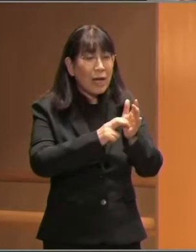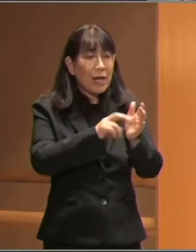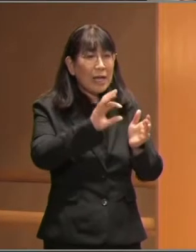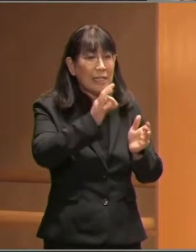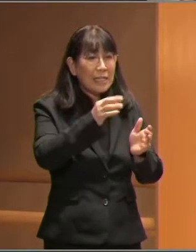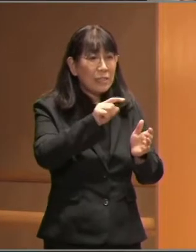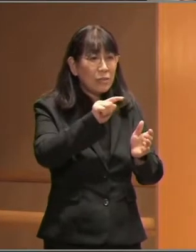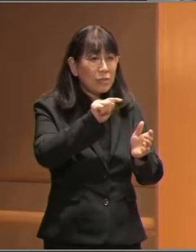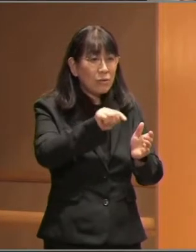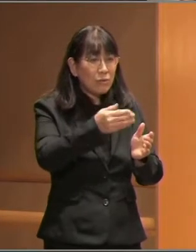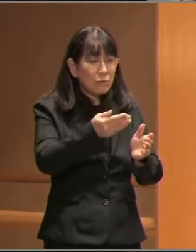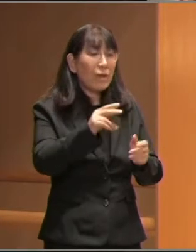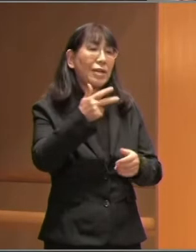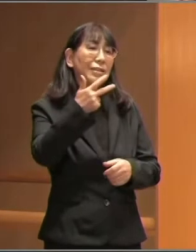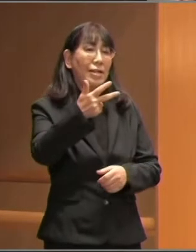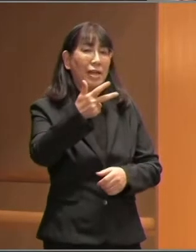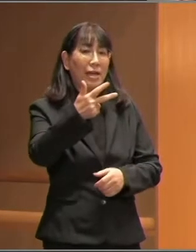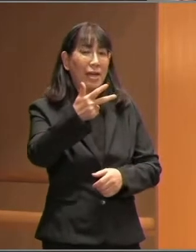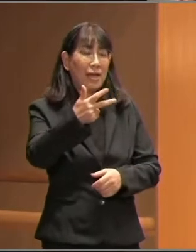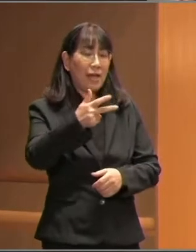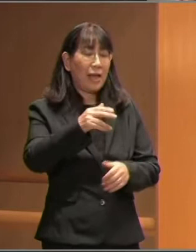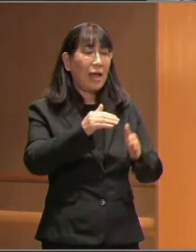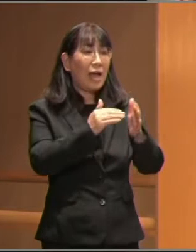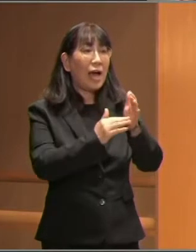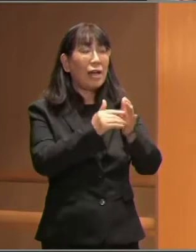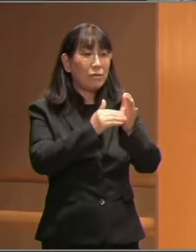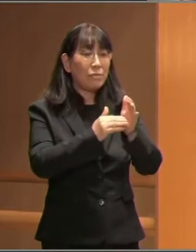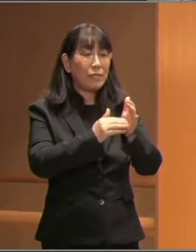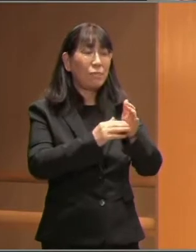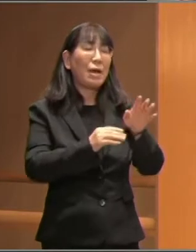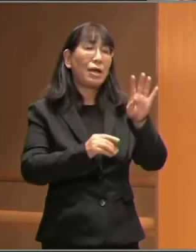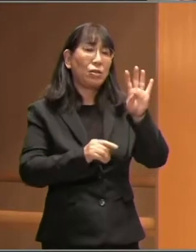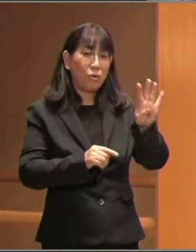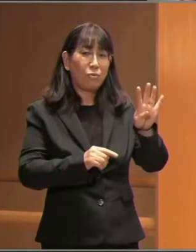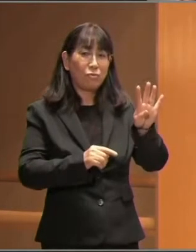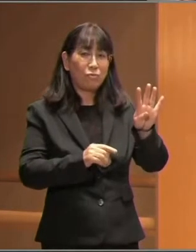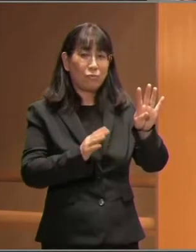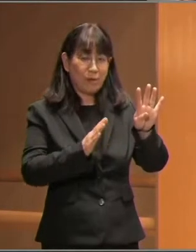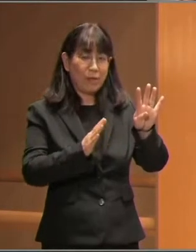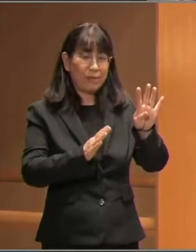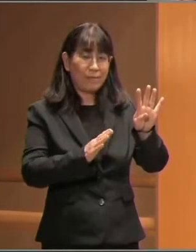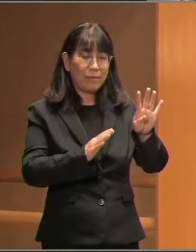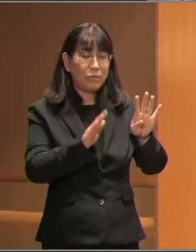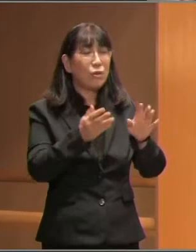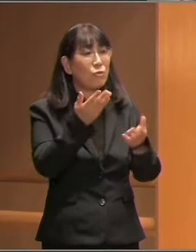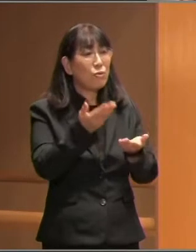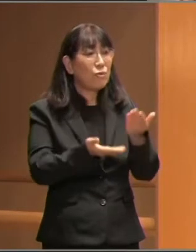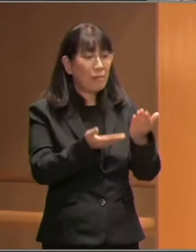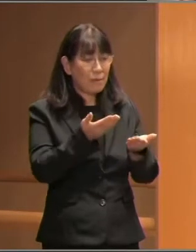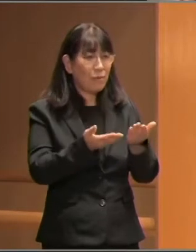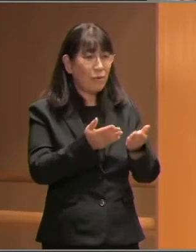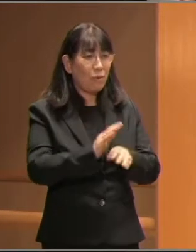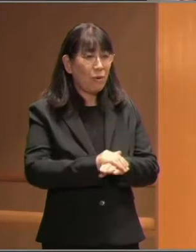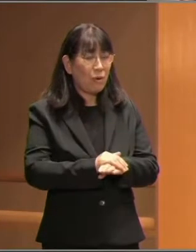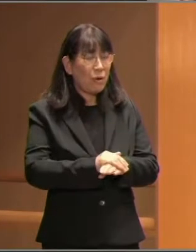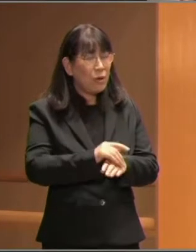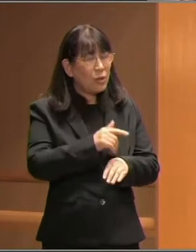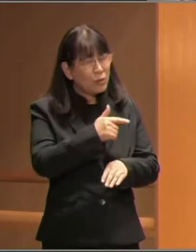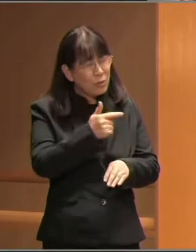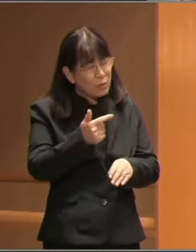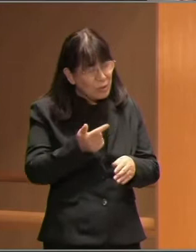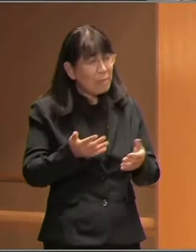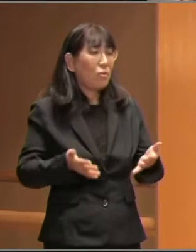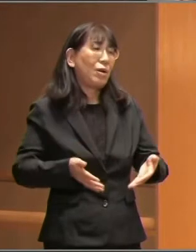Well, the metal or iron is around 7 and aluminum 4. So compared to that, it's